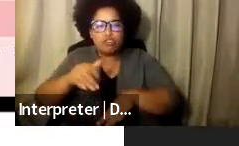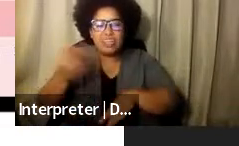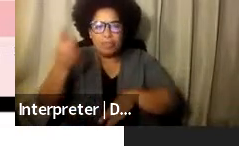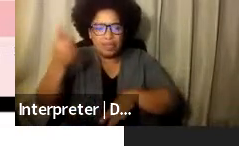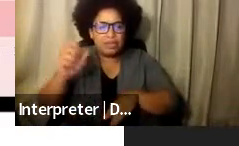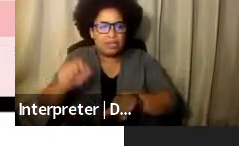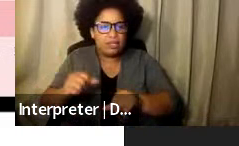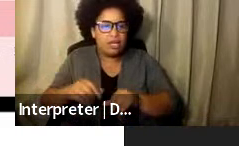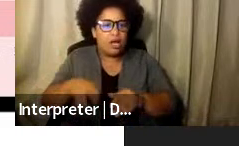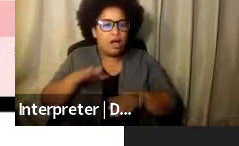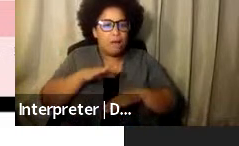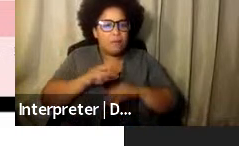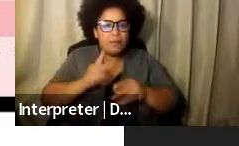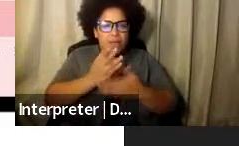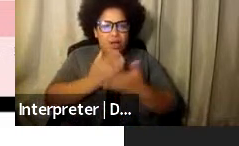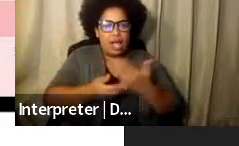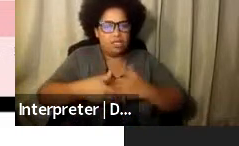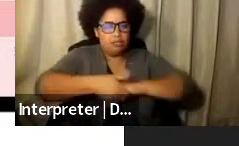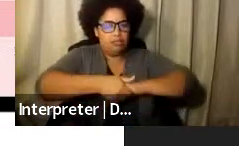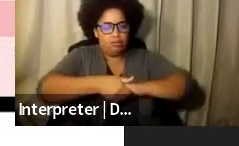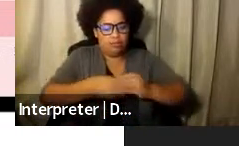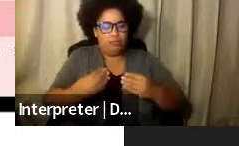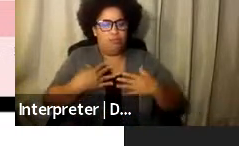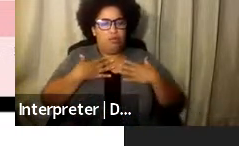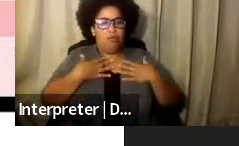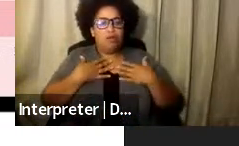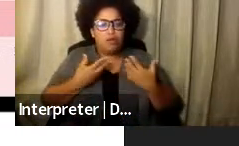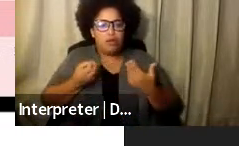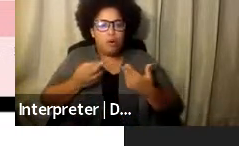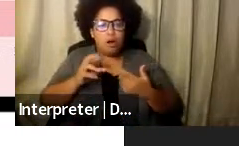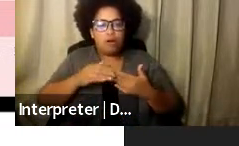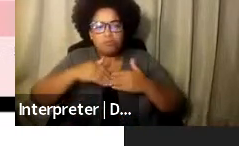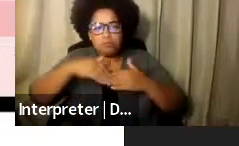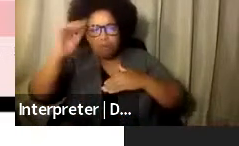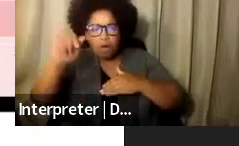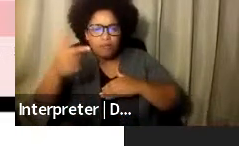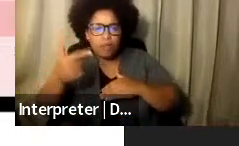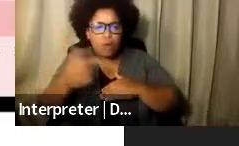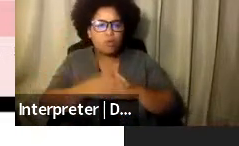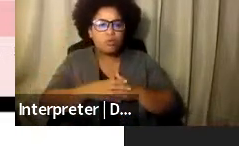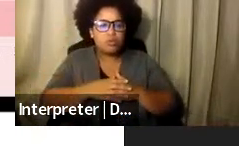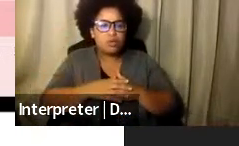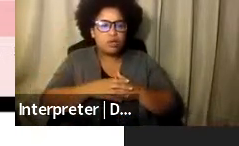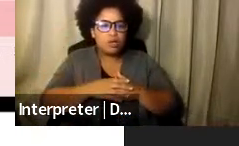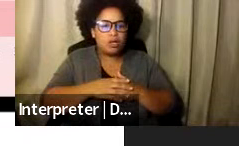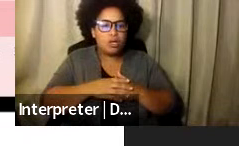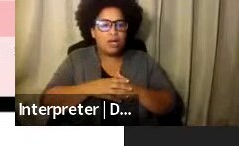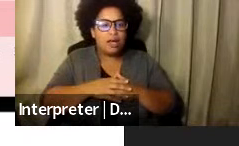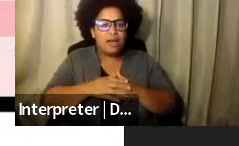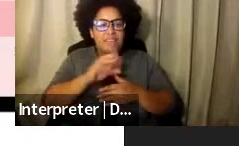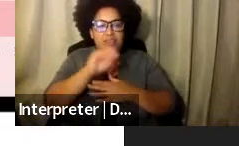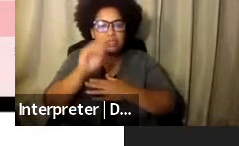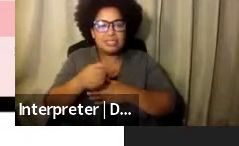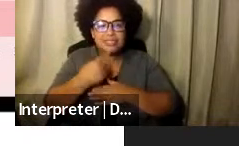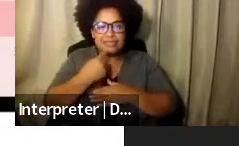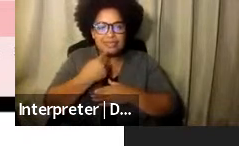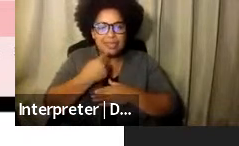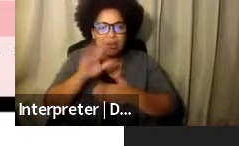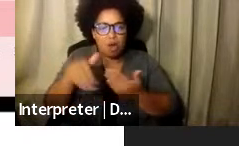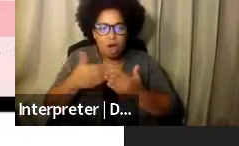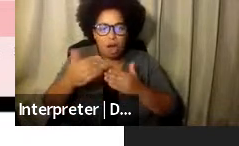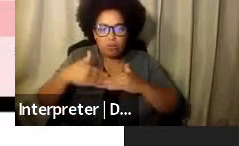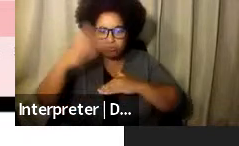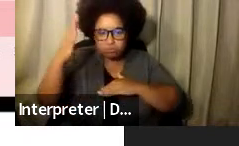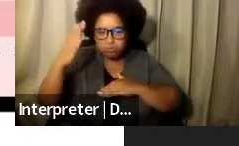all of the above, among other options. We can see here that a majority of the respondents, almost 50%, answered all of the above